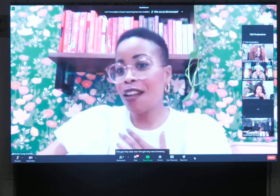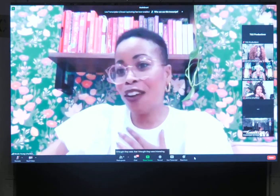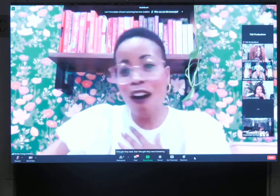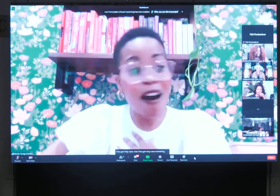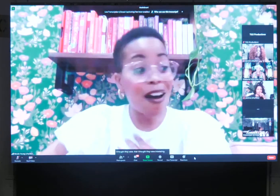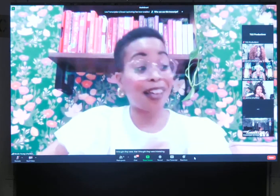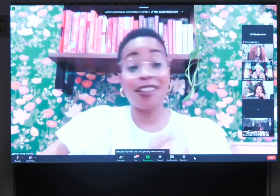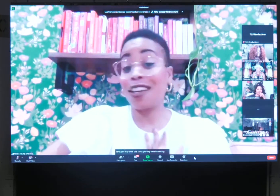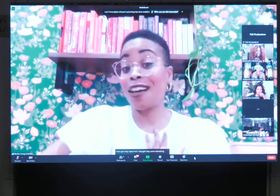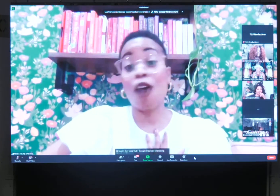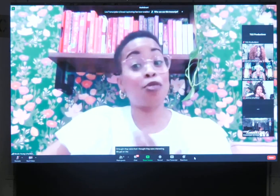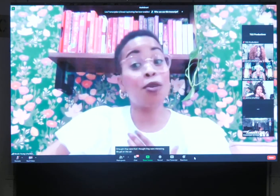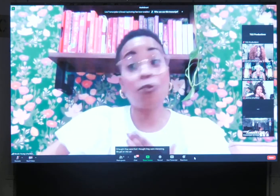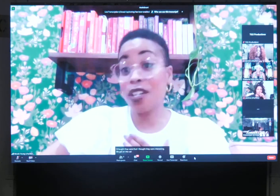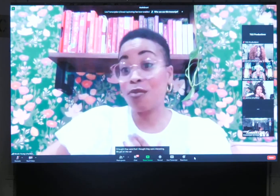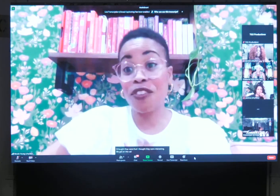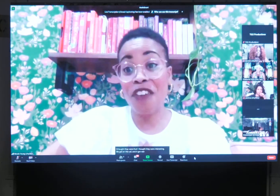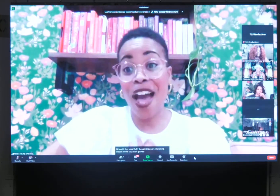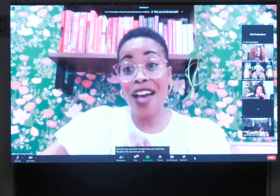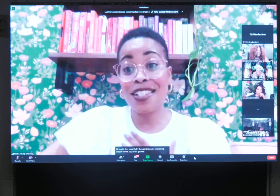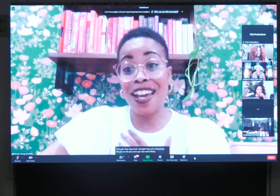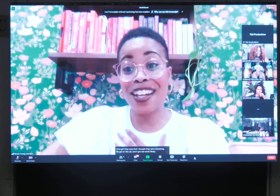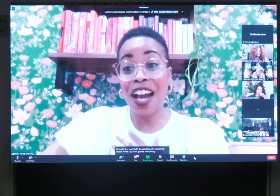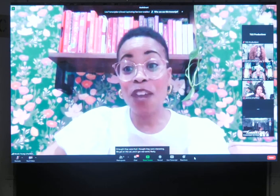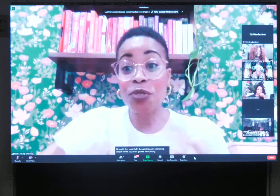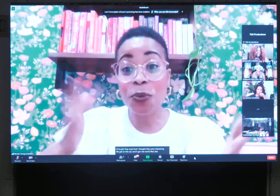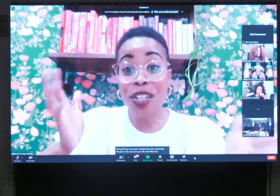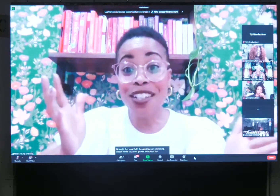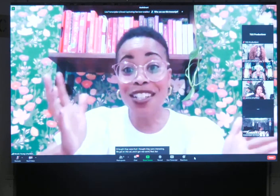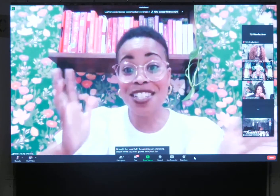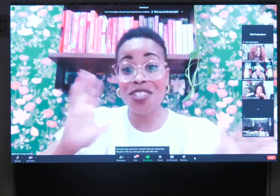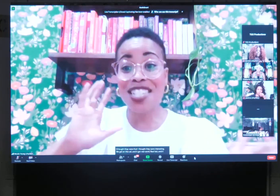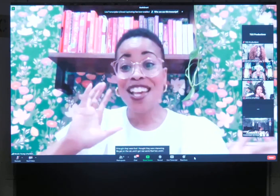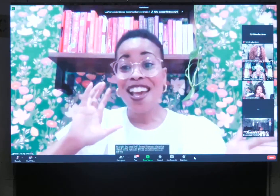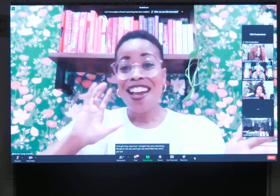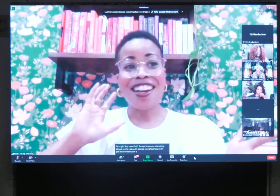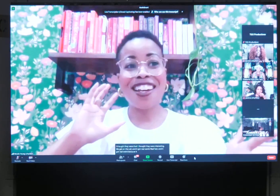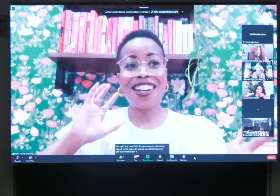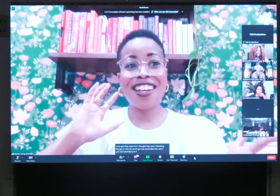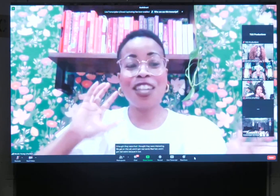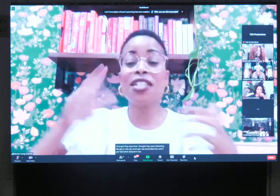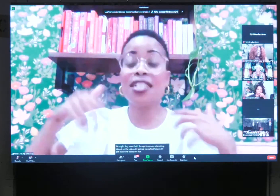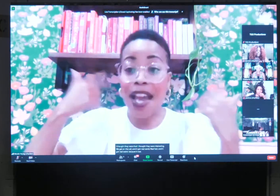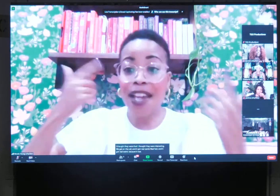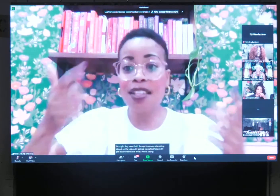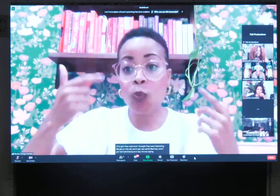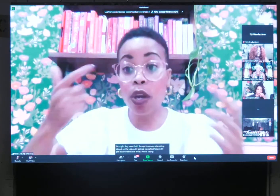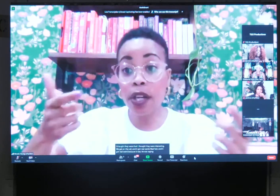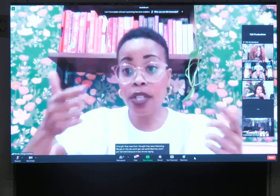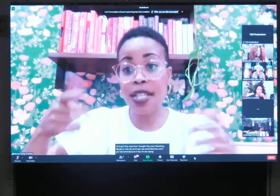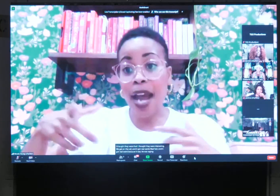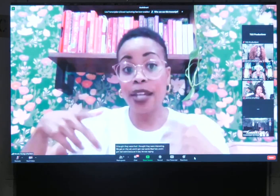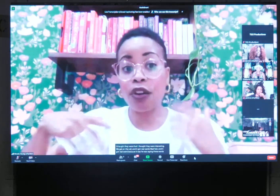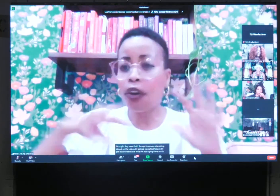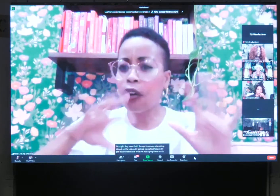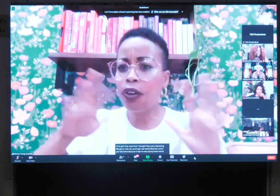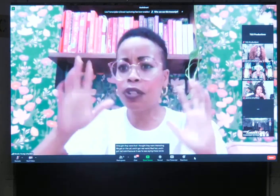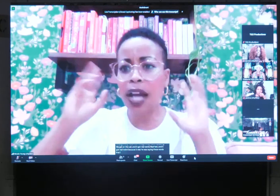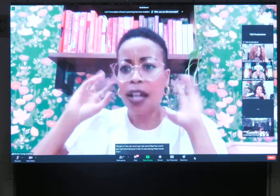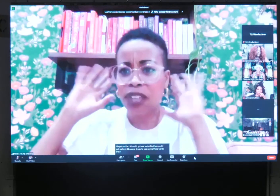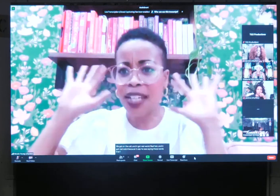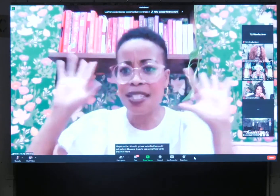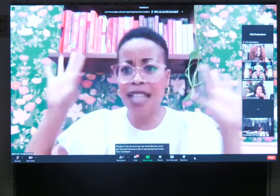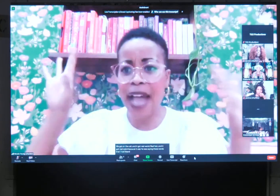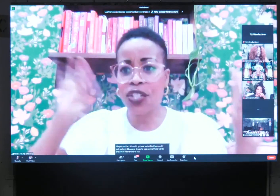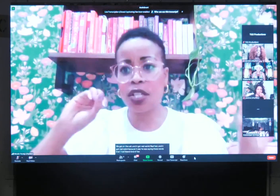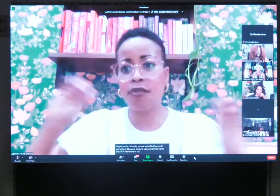get on the call and it got real weird real fast. And it got real weird because he was saying these words that I had heard